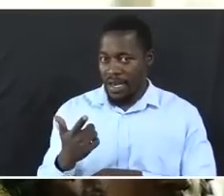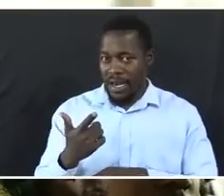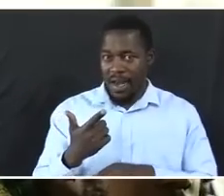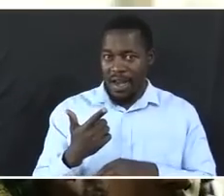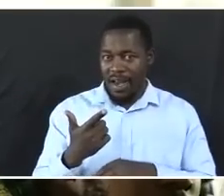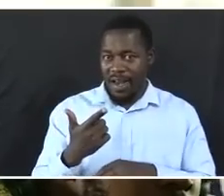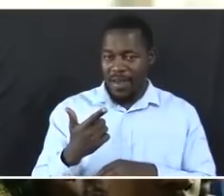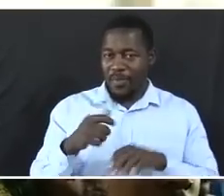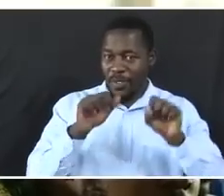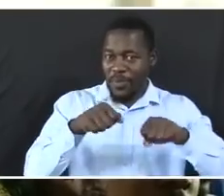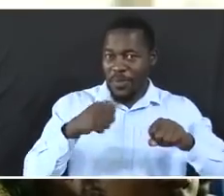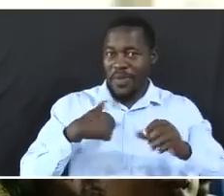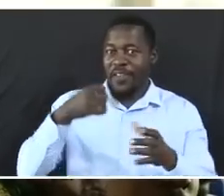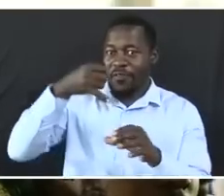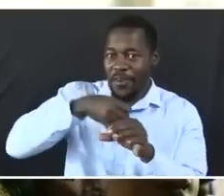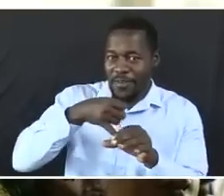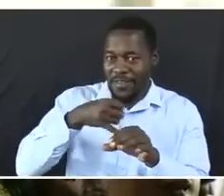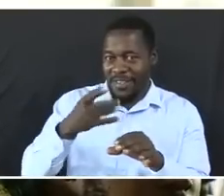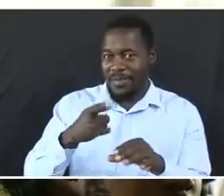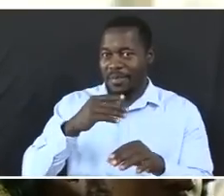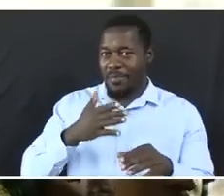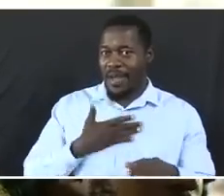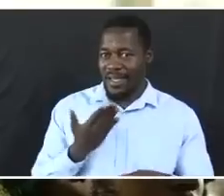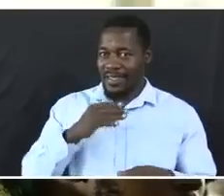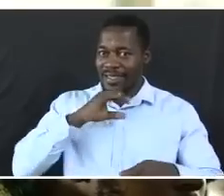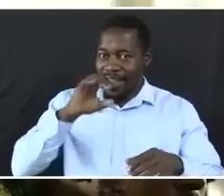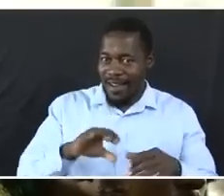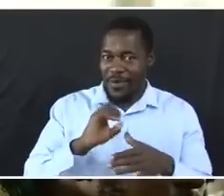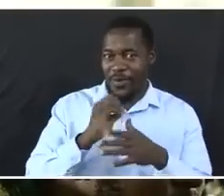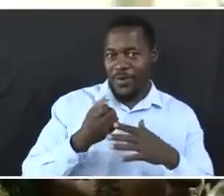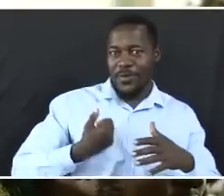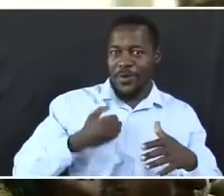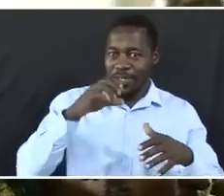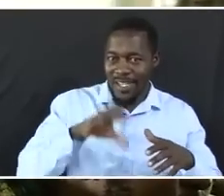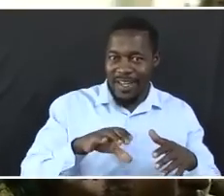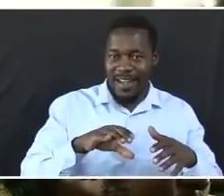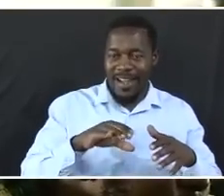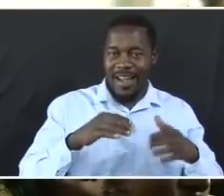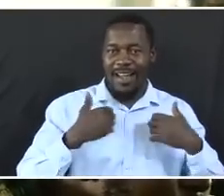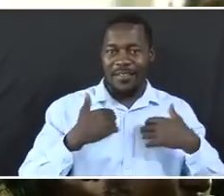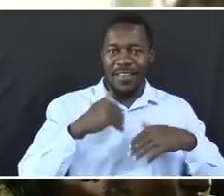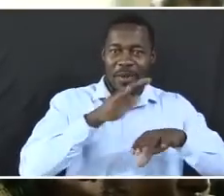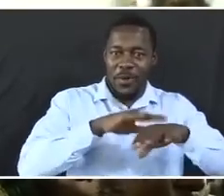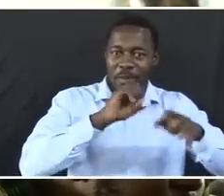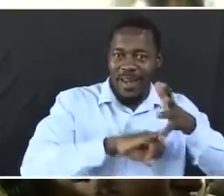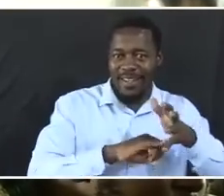a good somebody's daughter? Abraham did it,